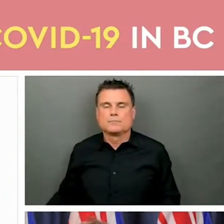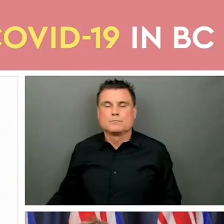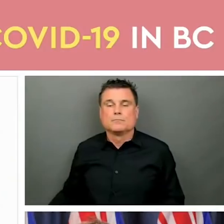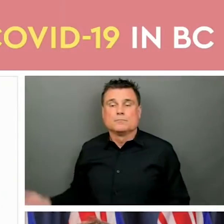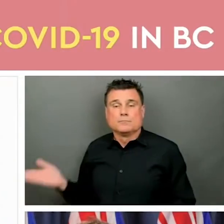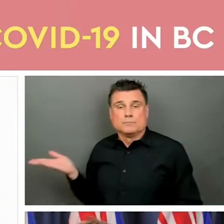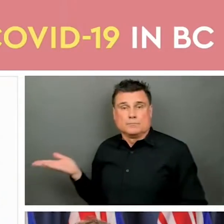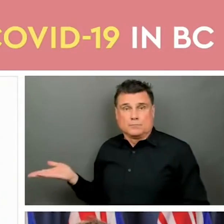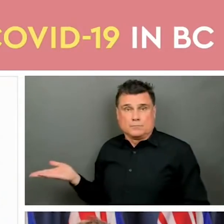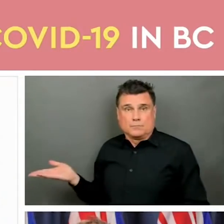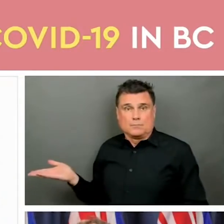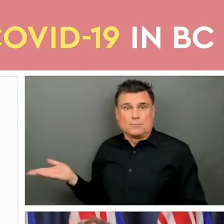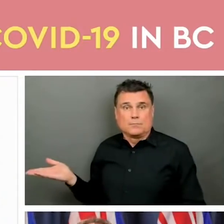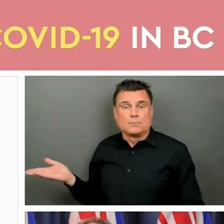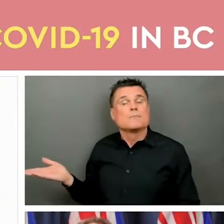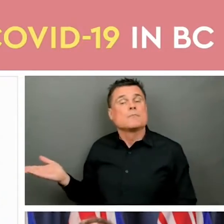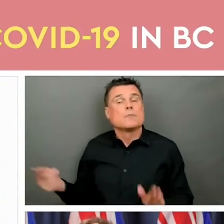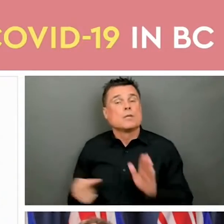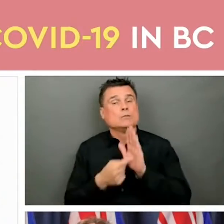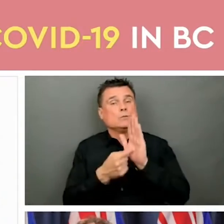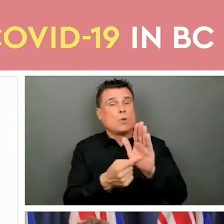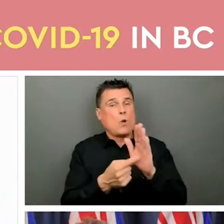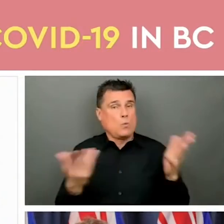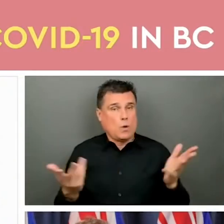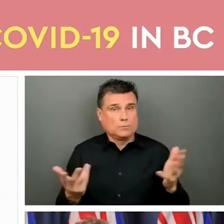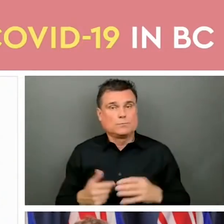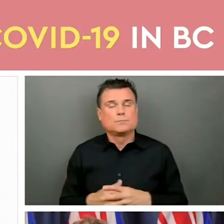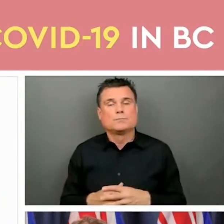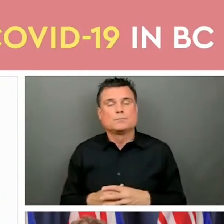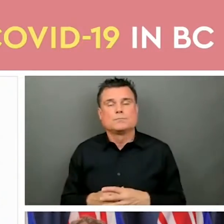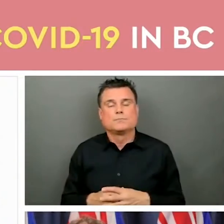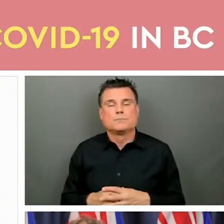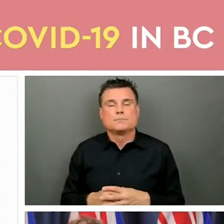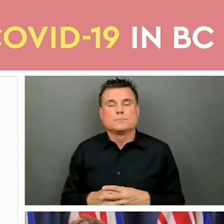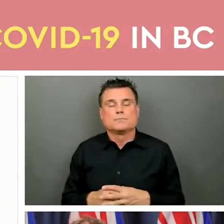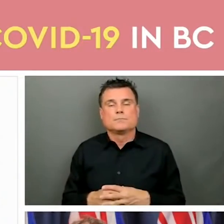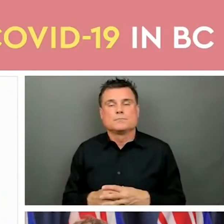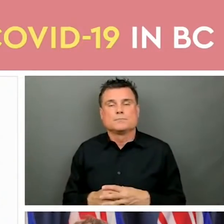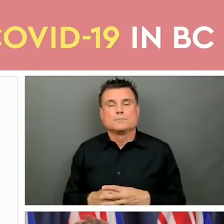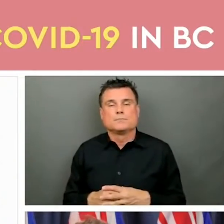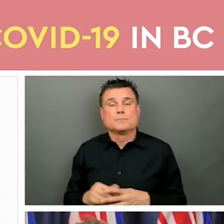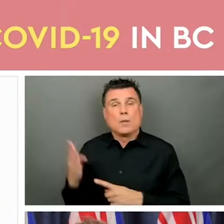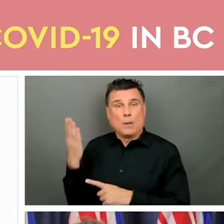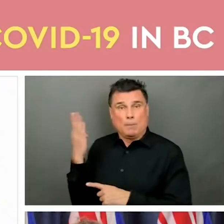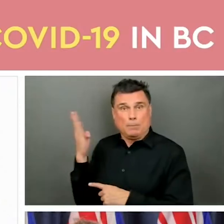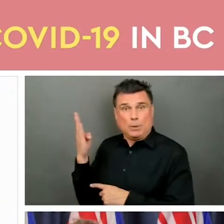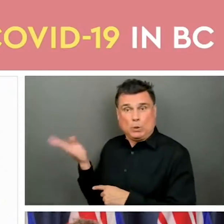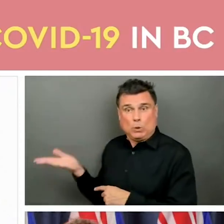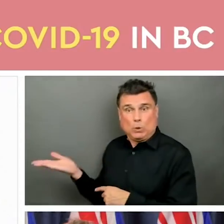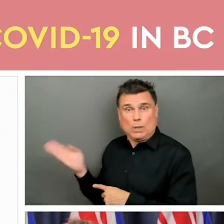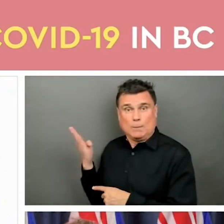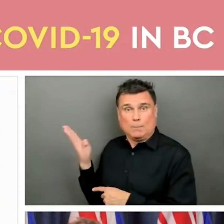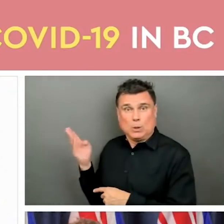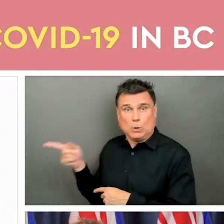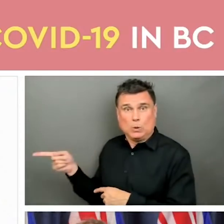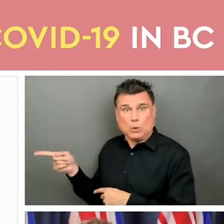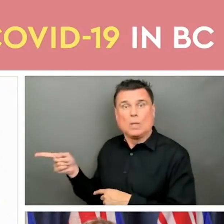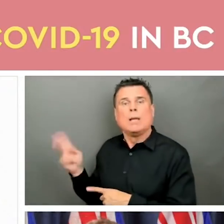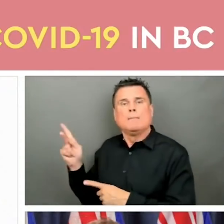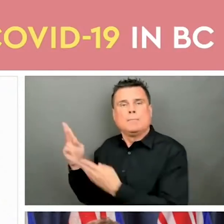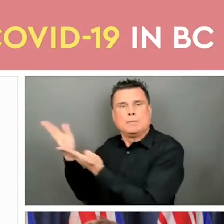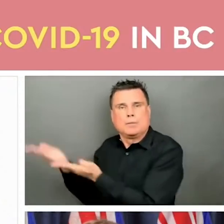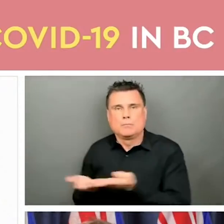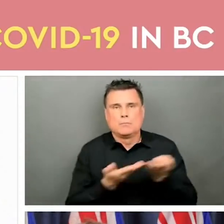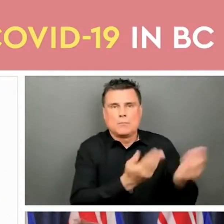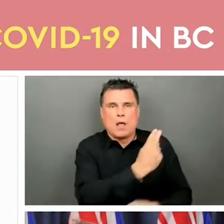COVID-19 hospitalizations and comparative peaks. You'll recall that at the beginning of April of 2020, we reached 149 people